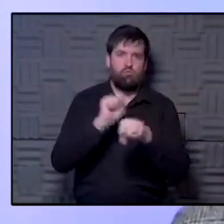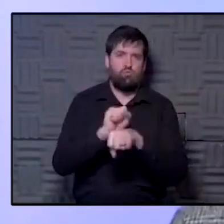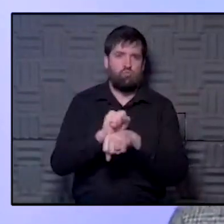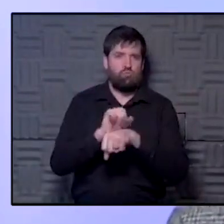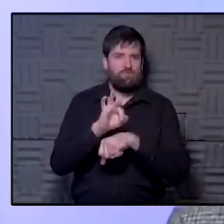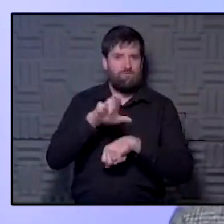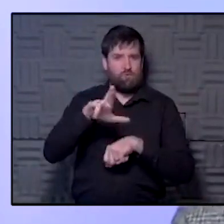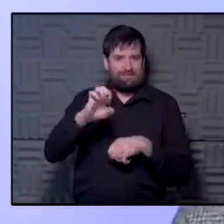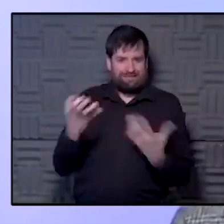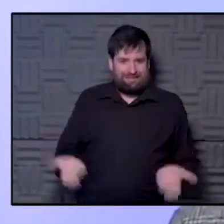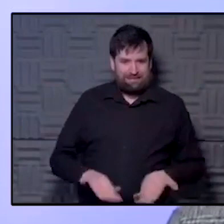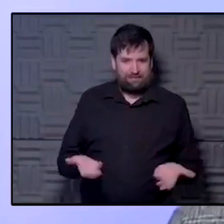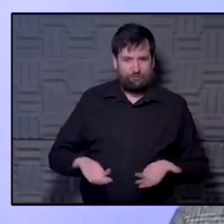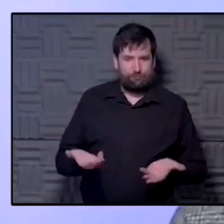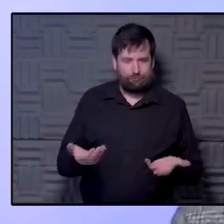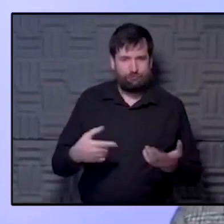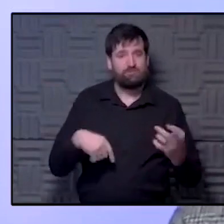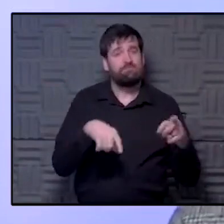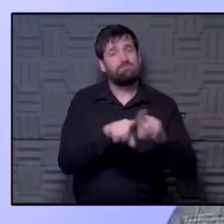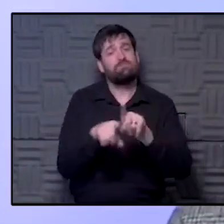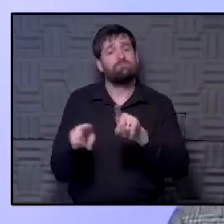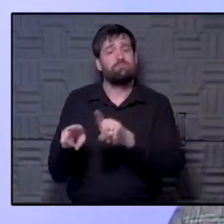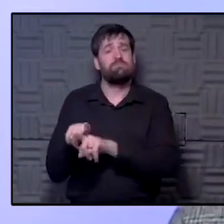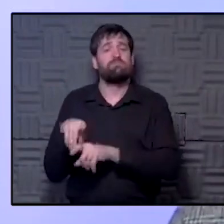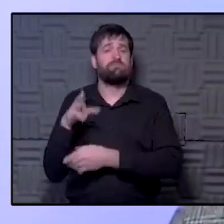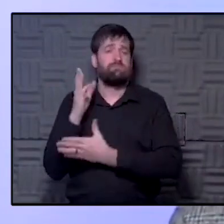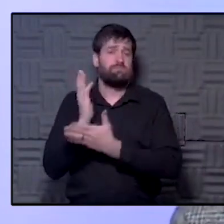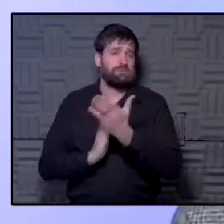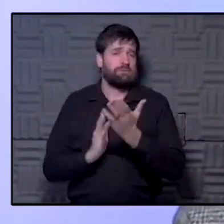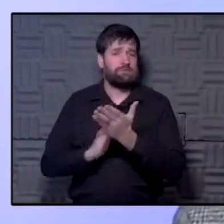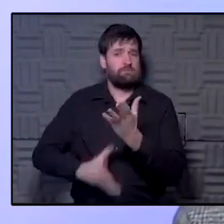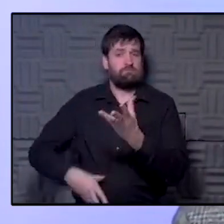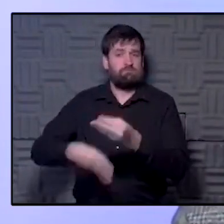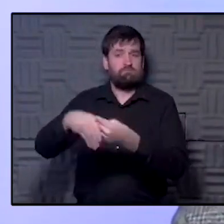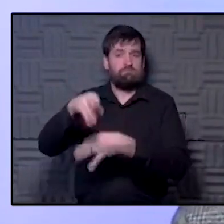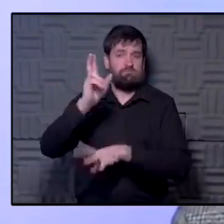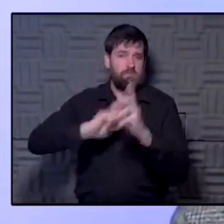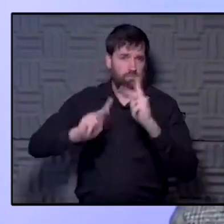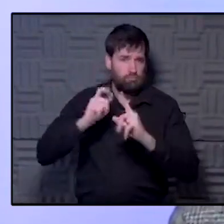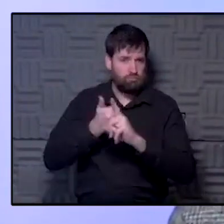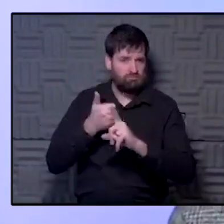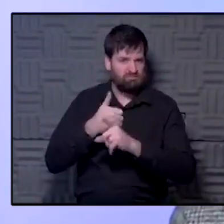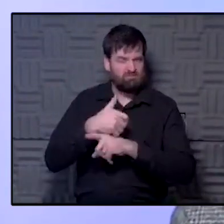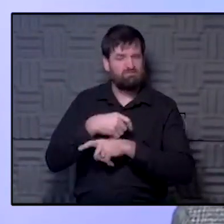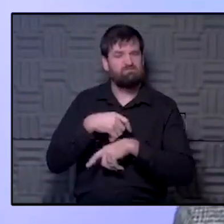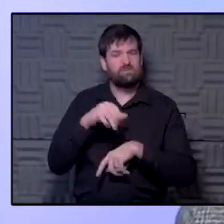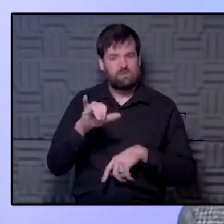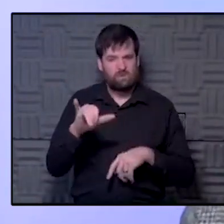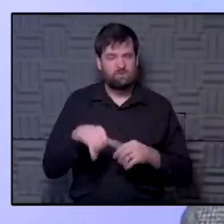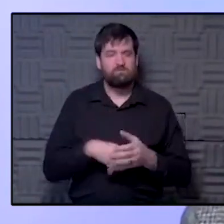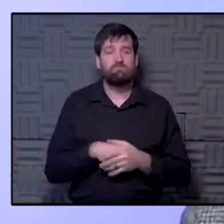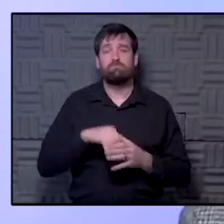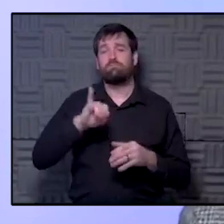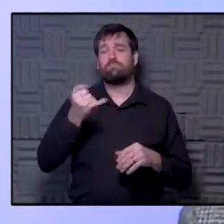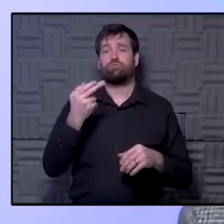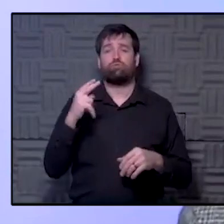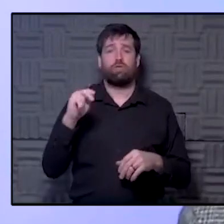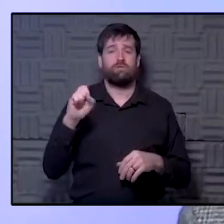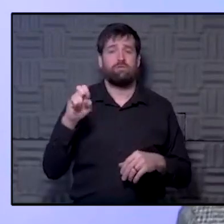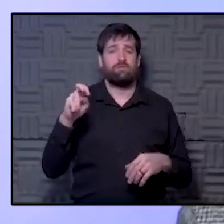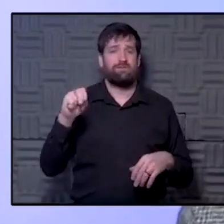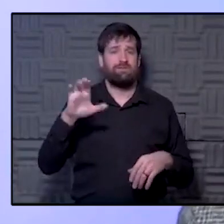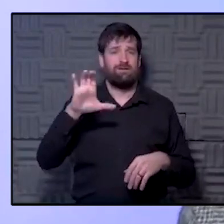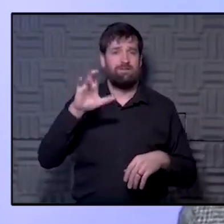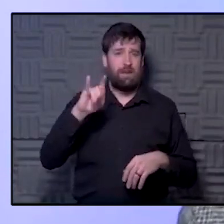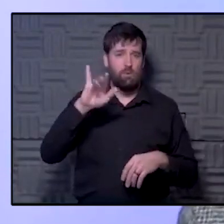campus here, as well as probably some additional folks that are attached. Now, Johnson County is a little bit behind. We've